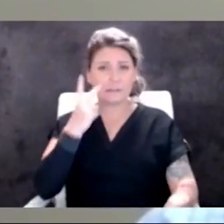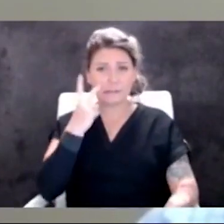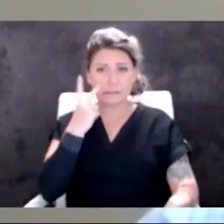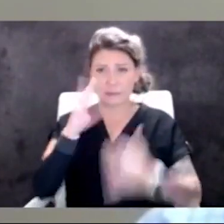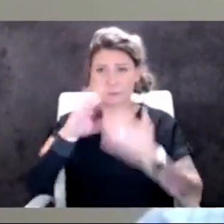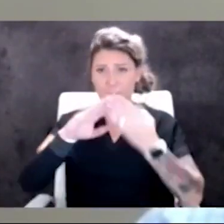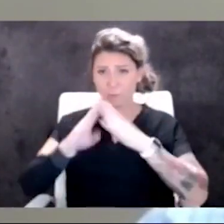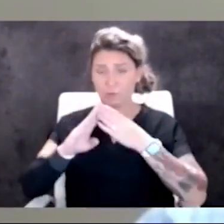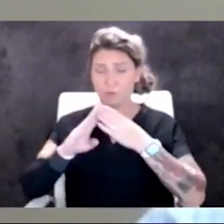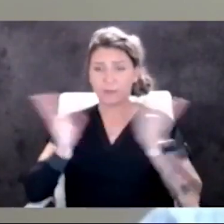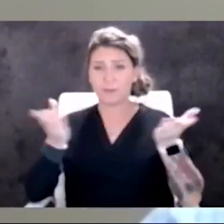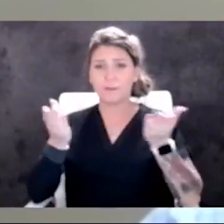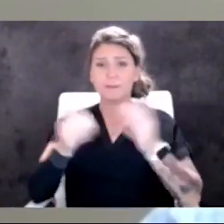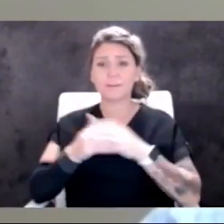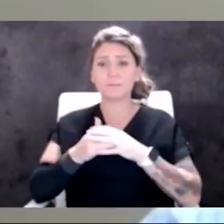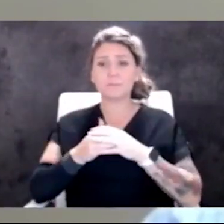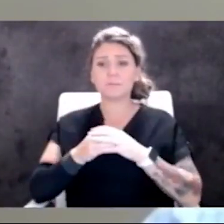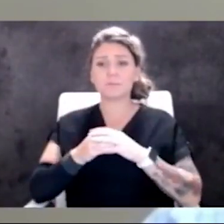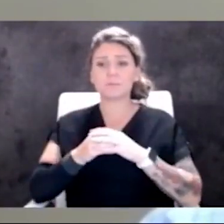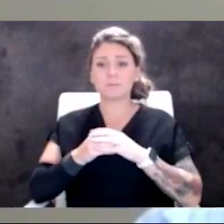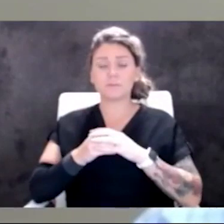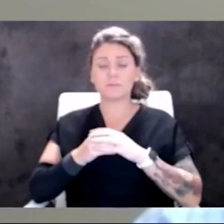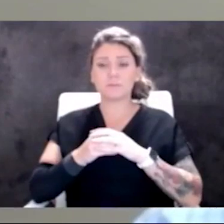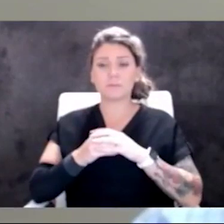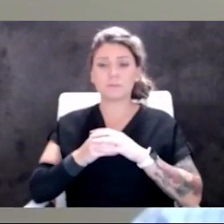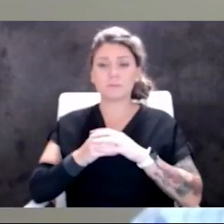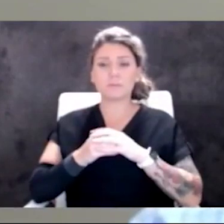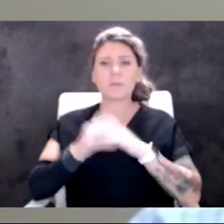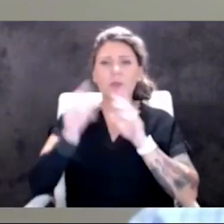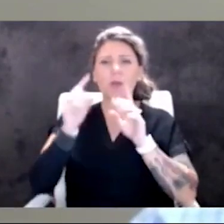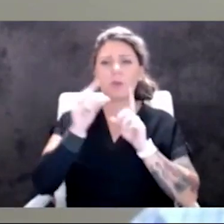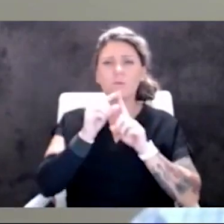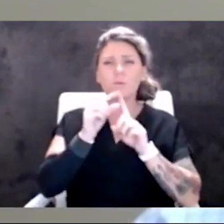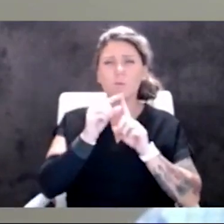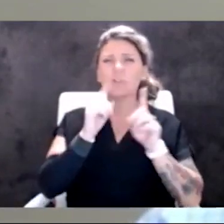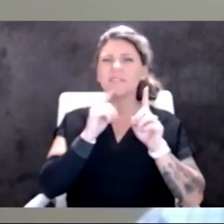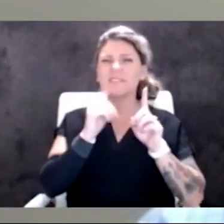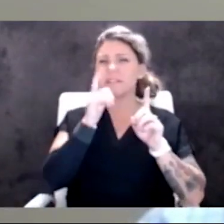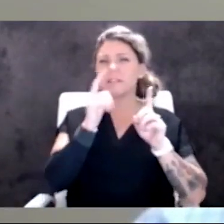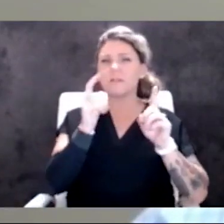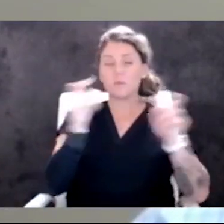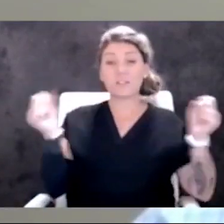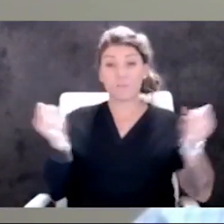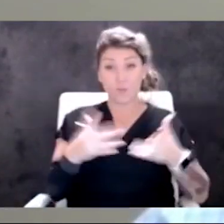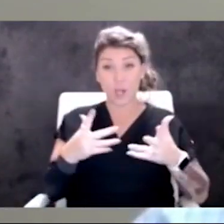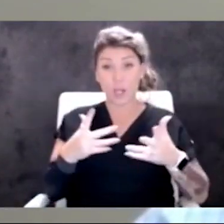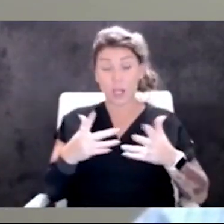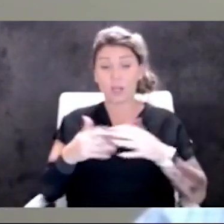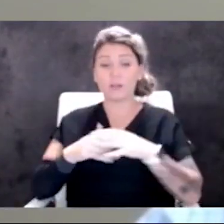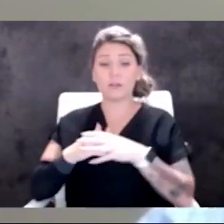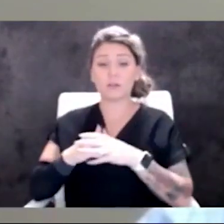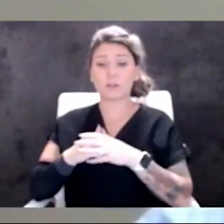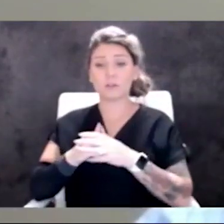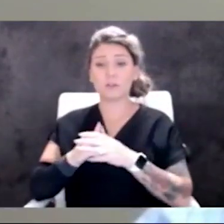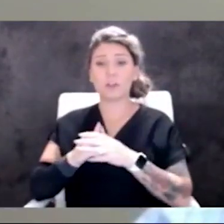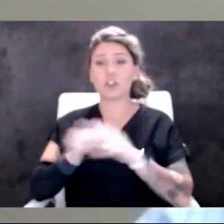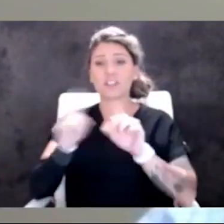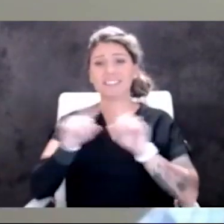think the word that that stood out to me was afraid. And I think there's a difference